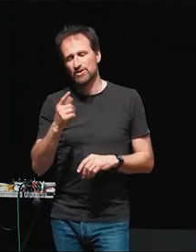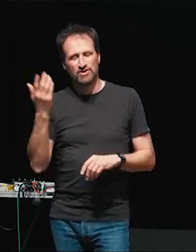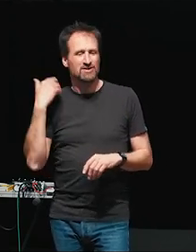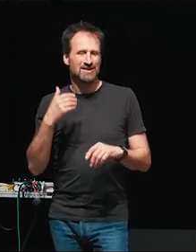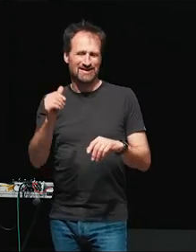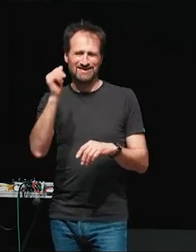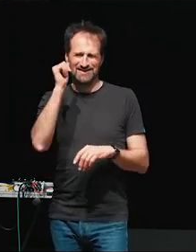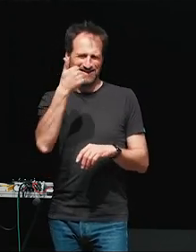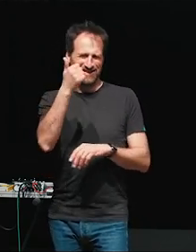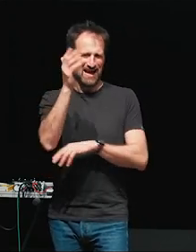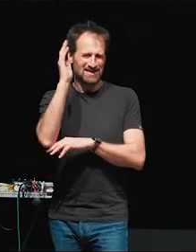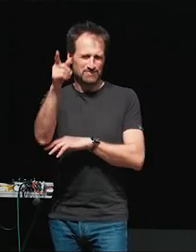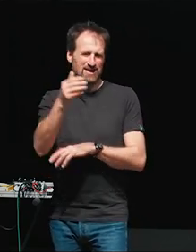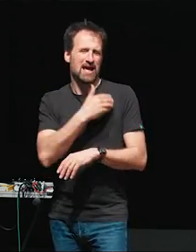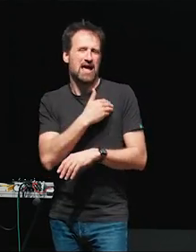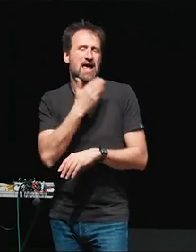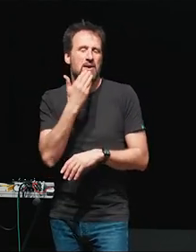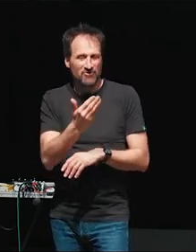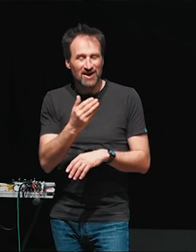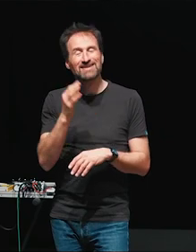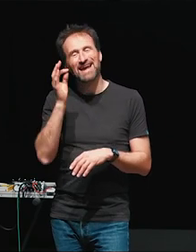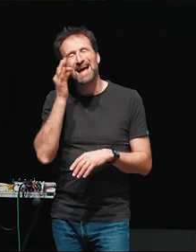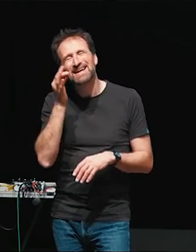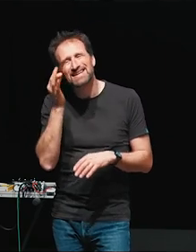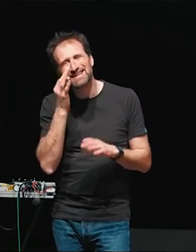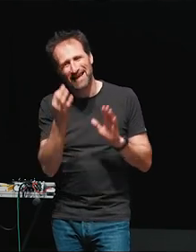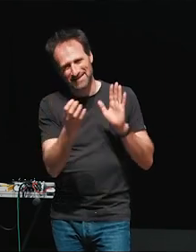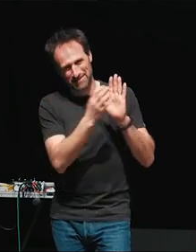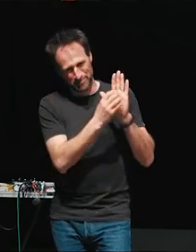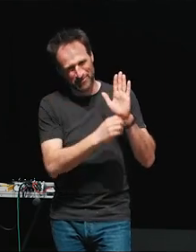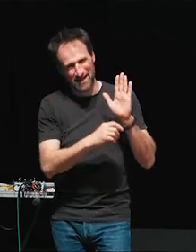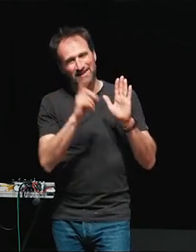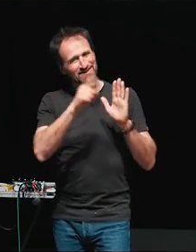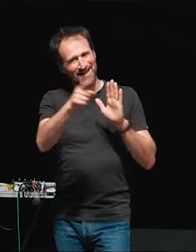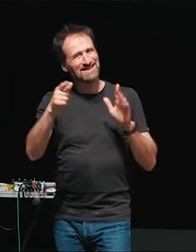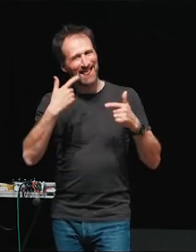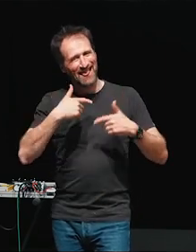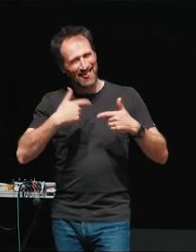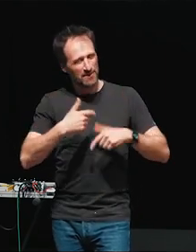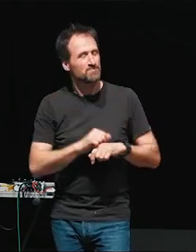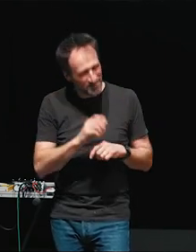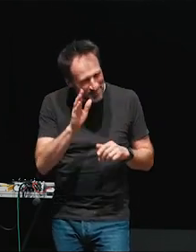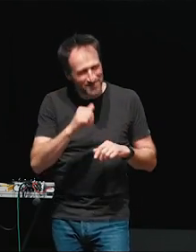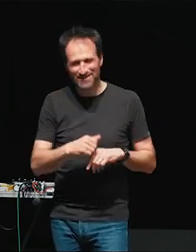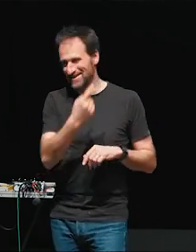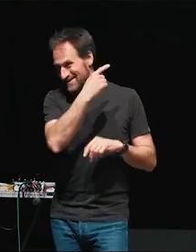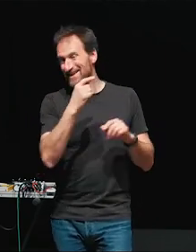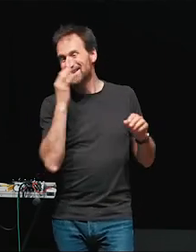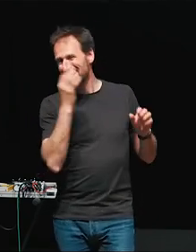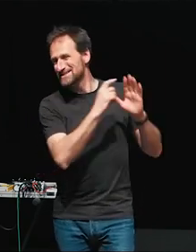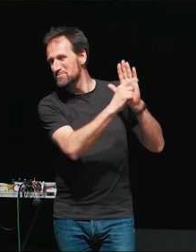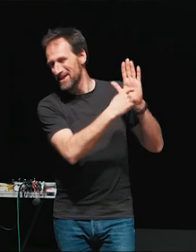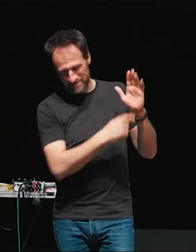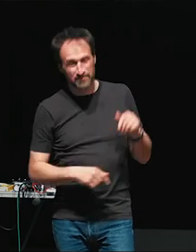of the speakers yesterday, add a cat pic, free laughs from the audience. So that's your cat pic. So in the beginning, your code base